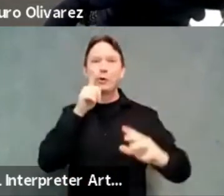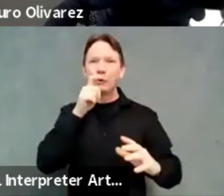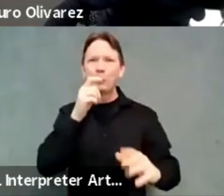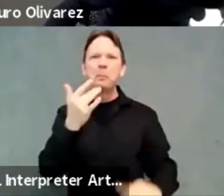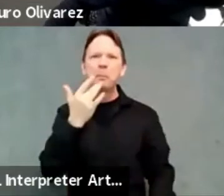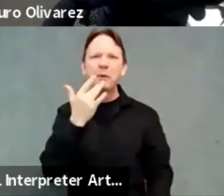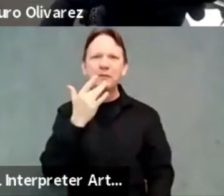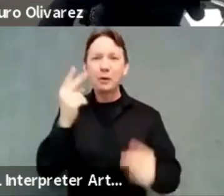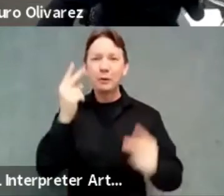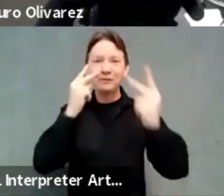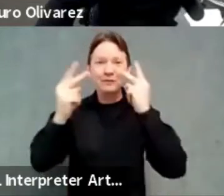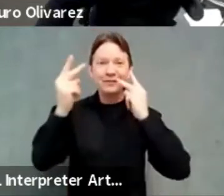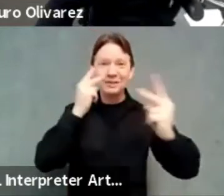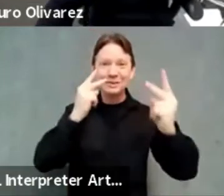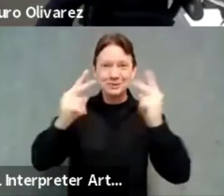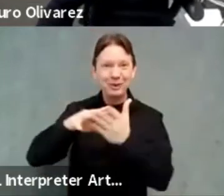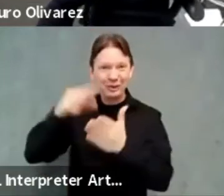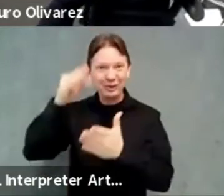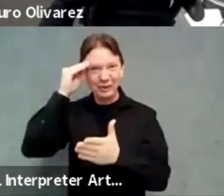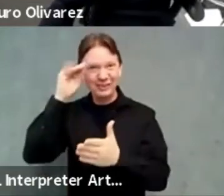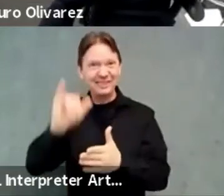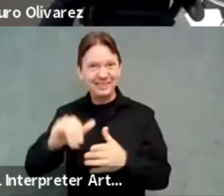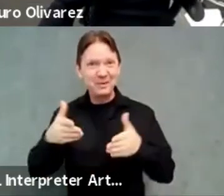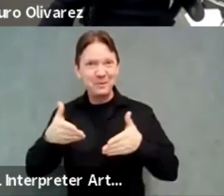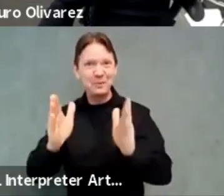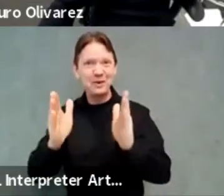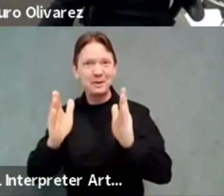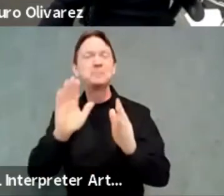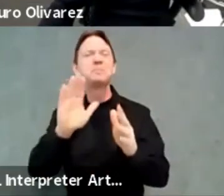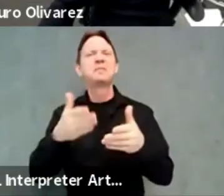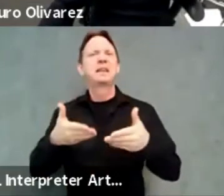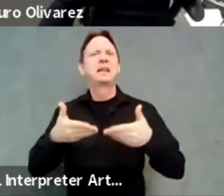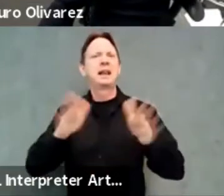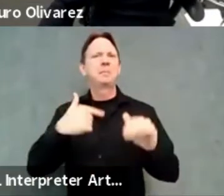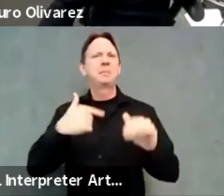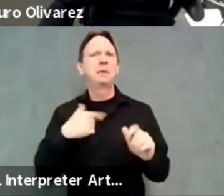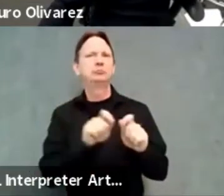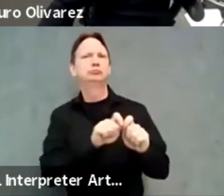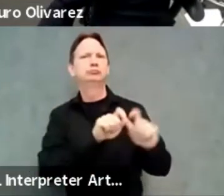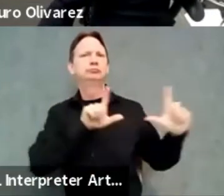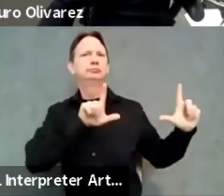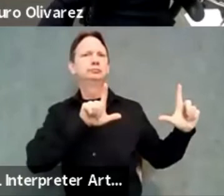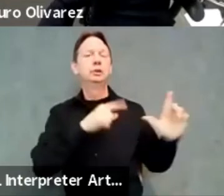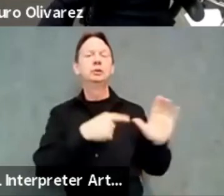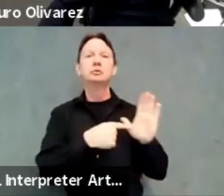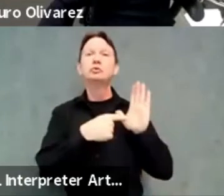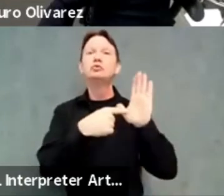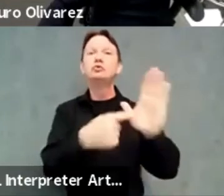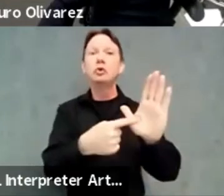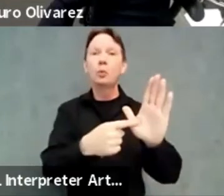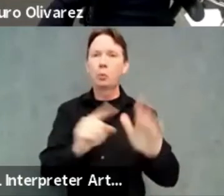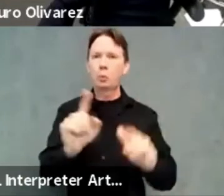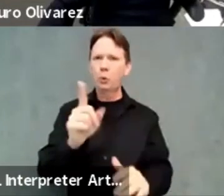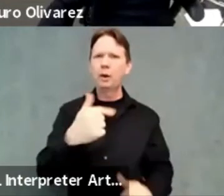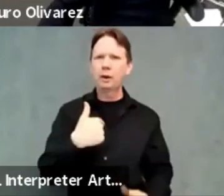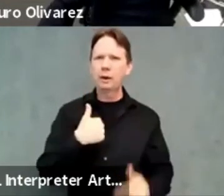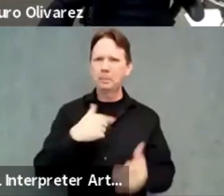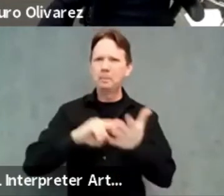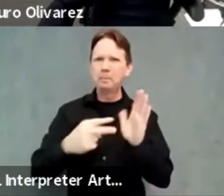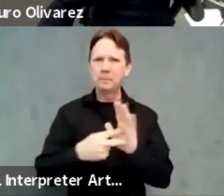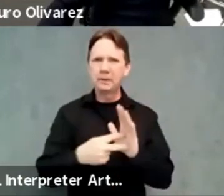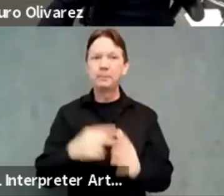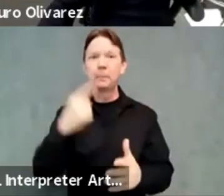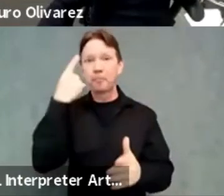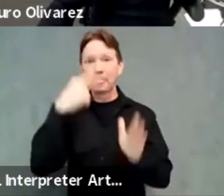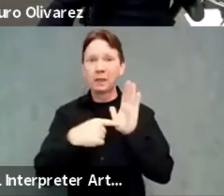AERA website. Let me just take one quick minute and show you where things are. Let's see if I can. Great. Right. All right. You should be looking